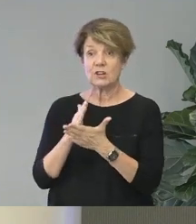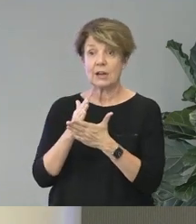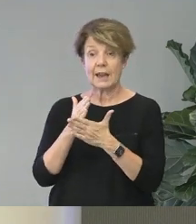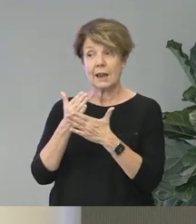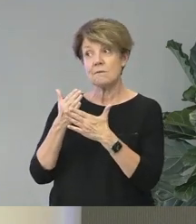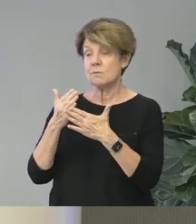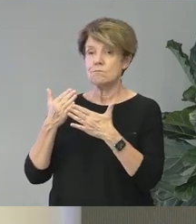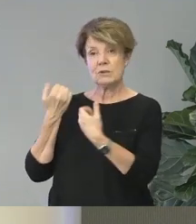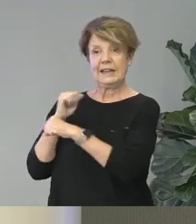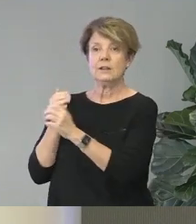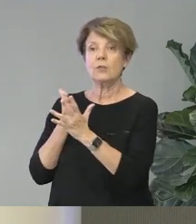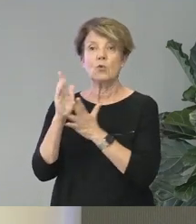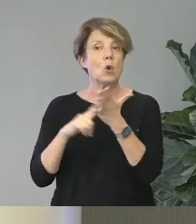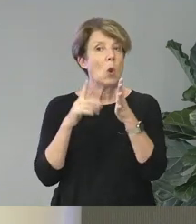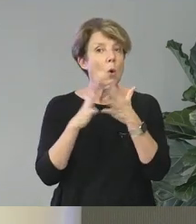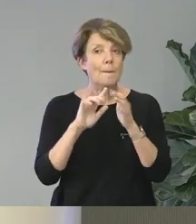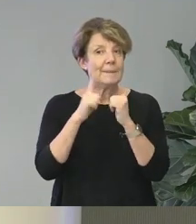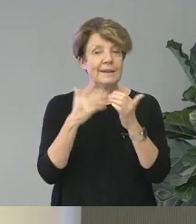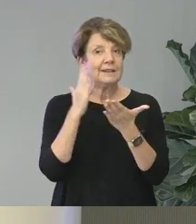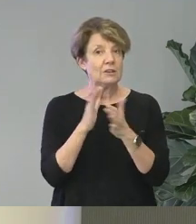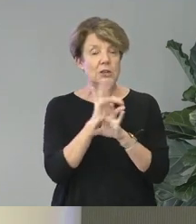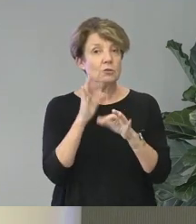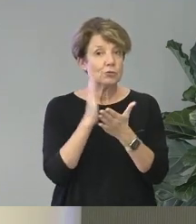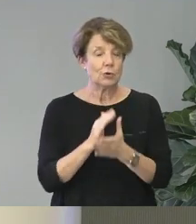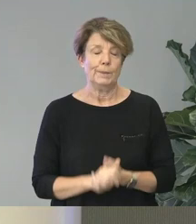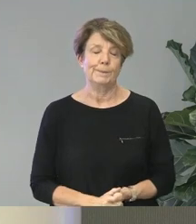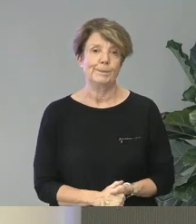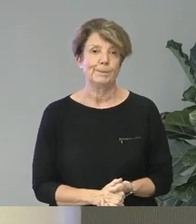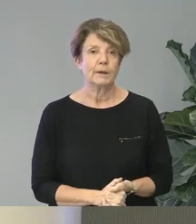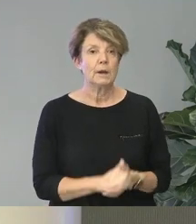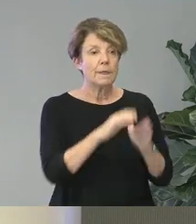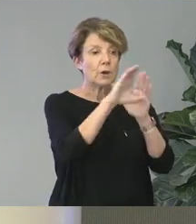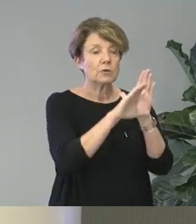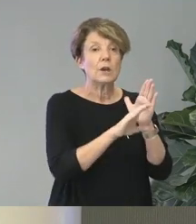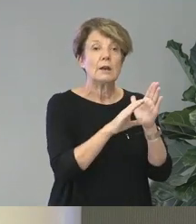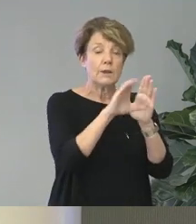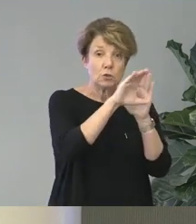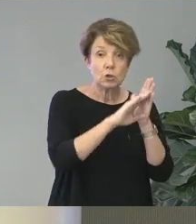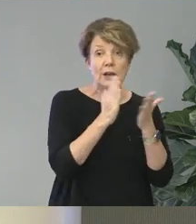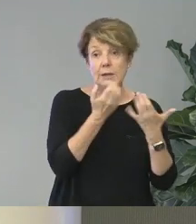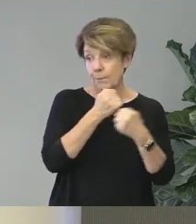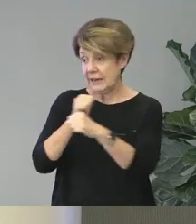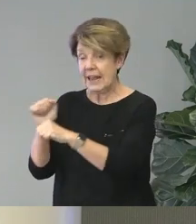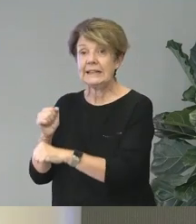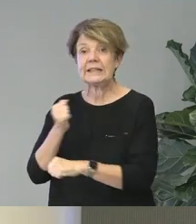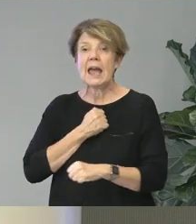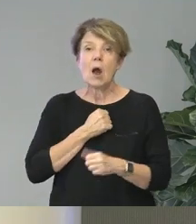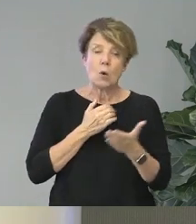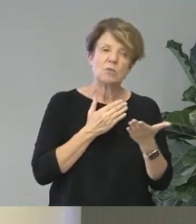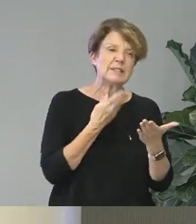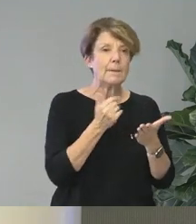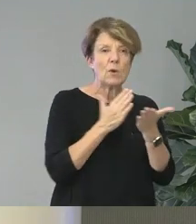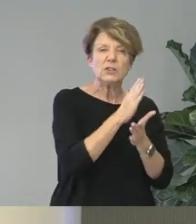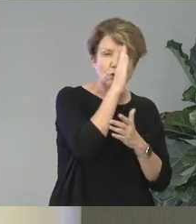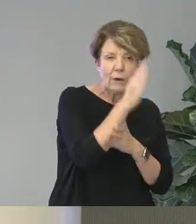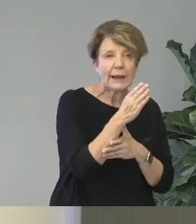are not. As it stands, our Constitution protects some rights expressly or impliedly through